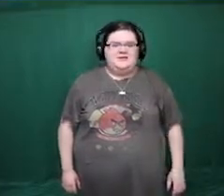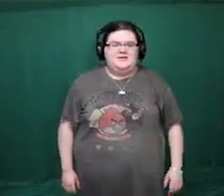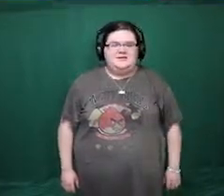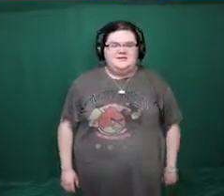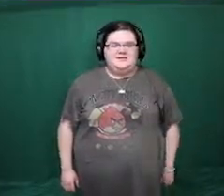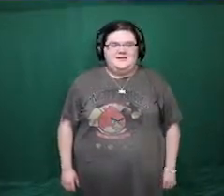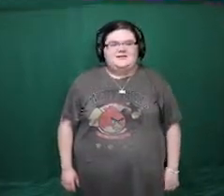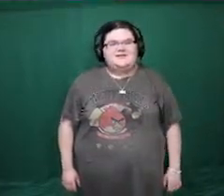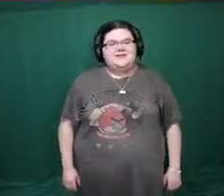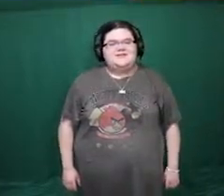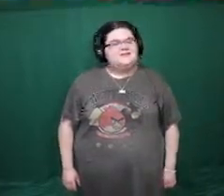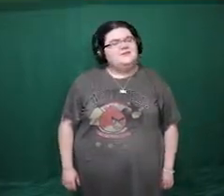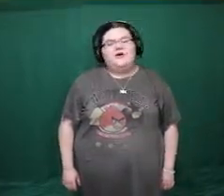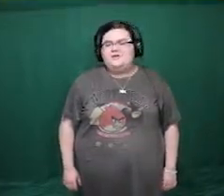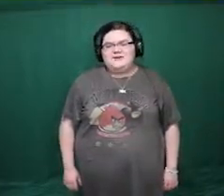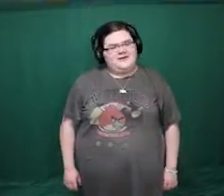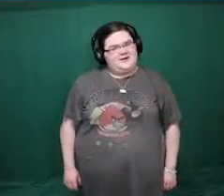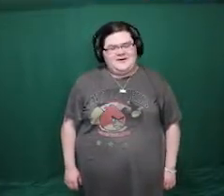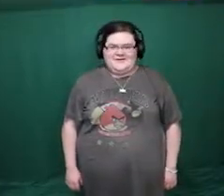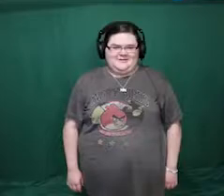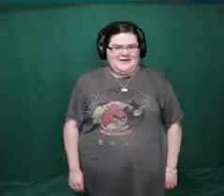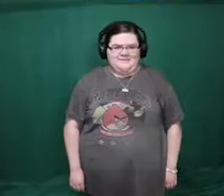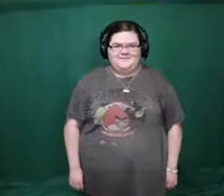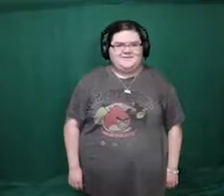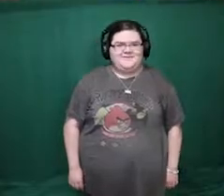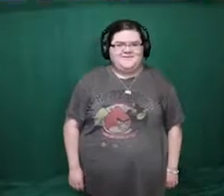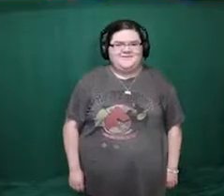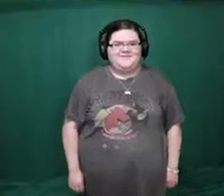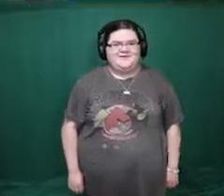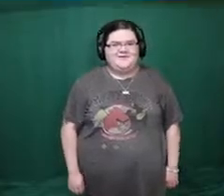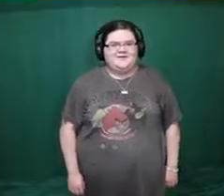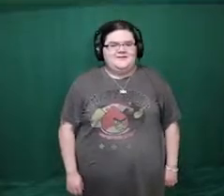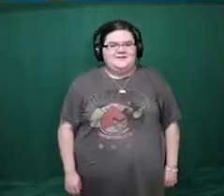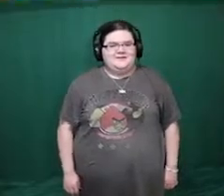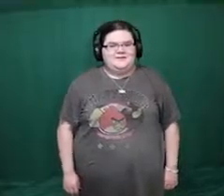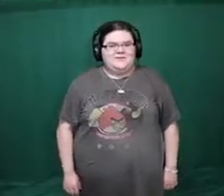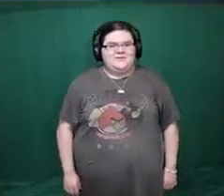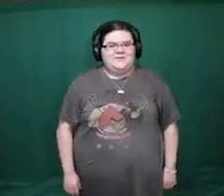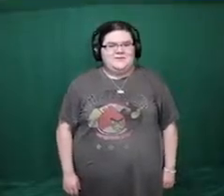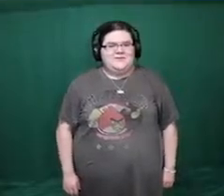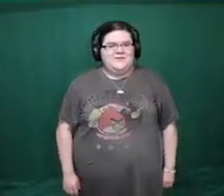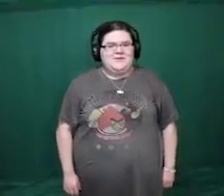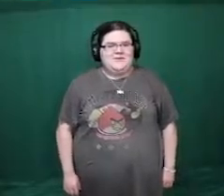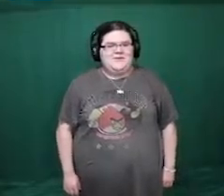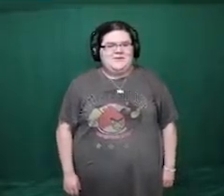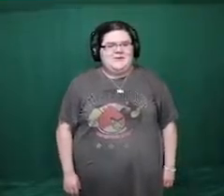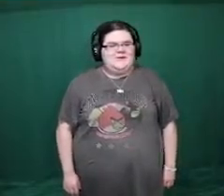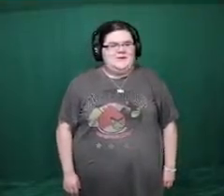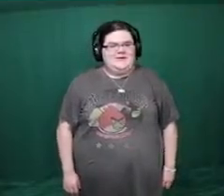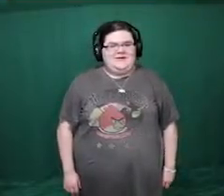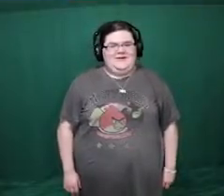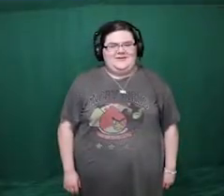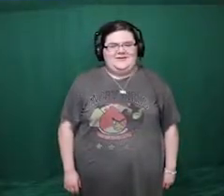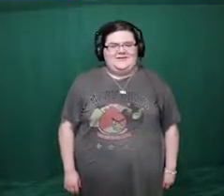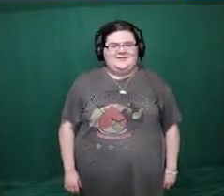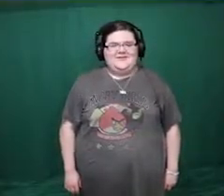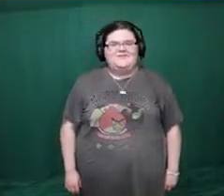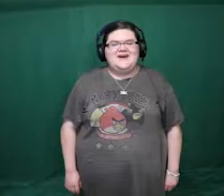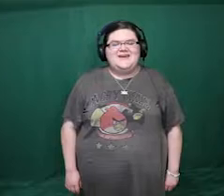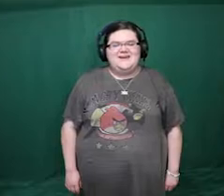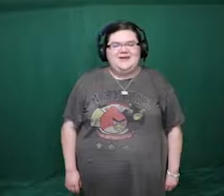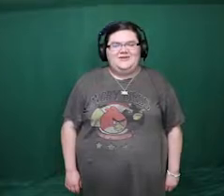game, though. That's the thing, you can always make a comeback in this game. Okay, well, I'm going to qual for the boys. So many of us, look at us.